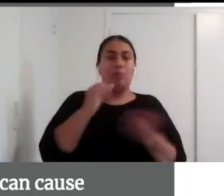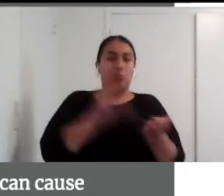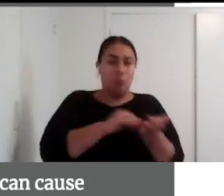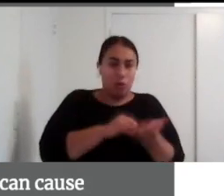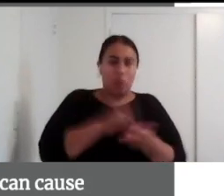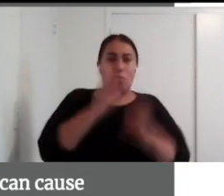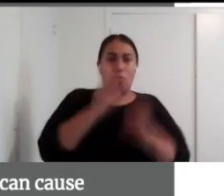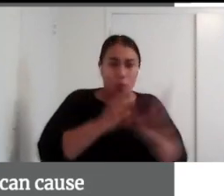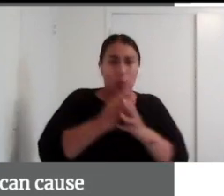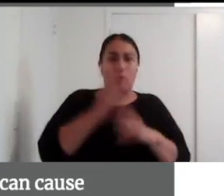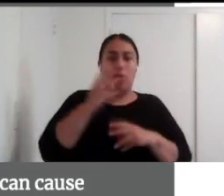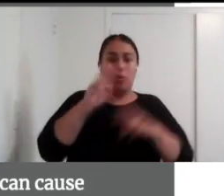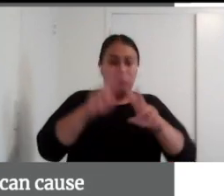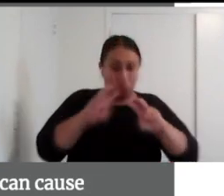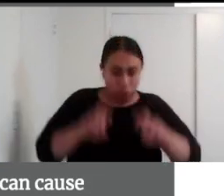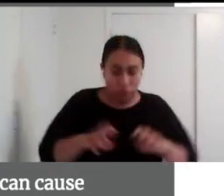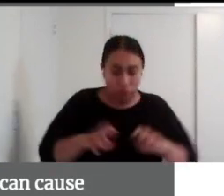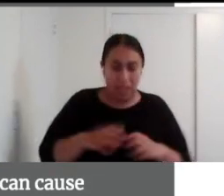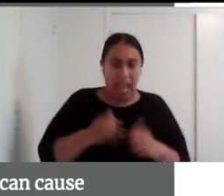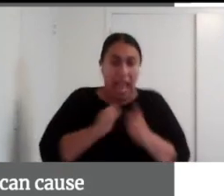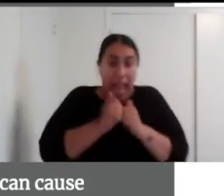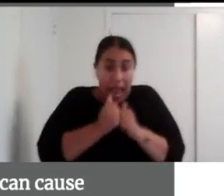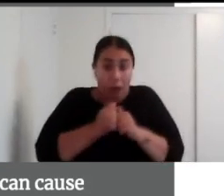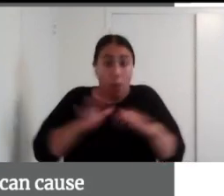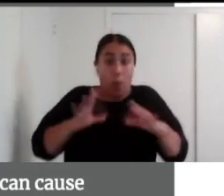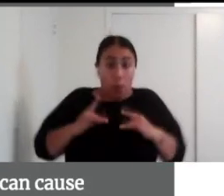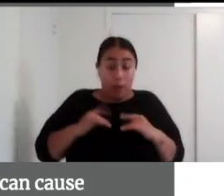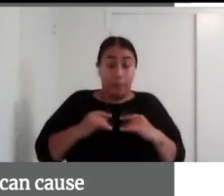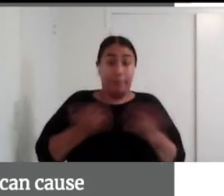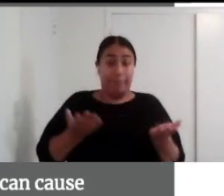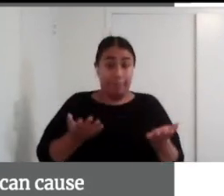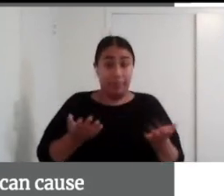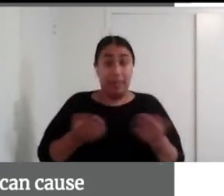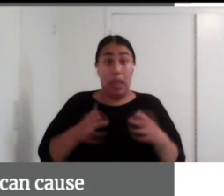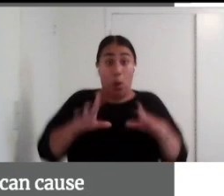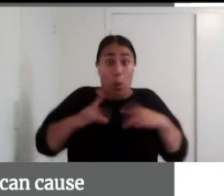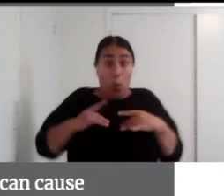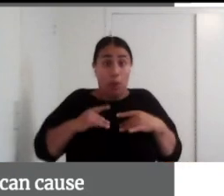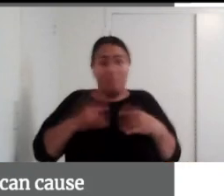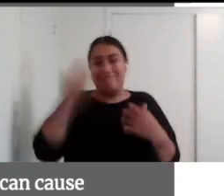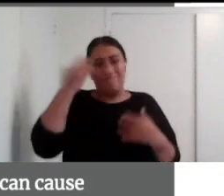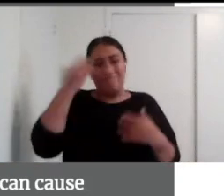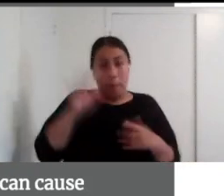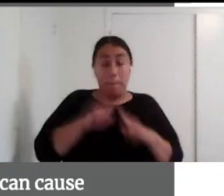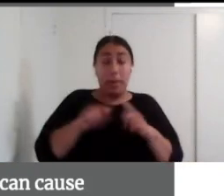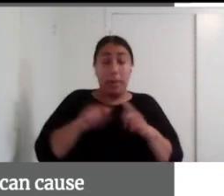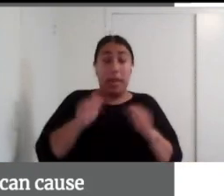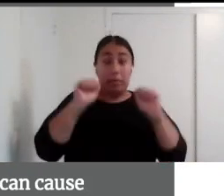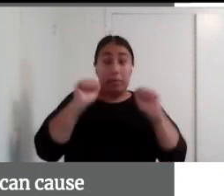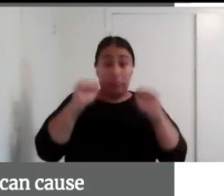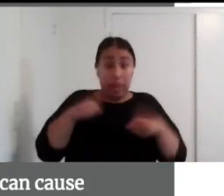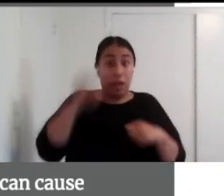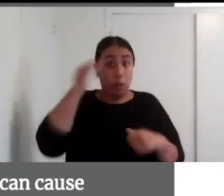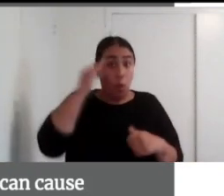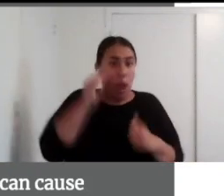that antibody that is attacking the system. So again, just as we continue to learn more about MS, we continue to understand how